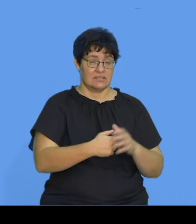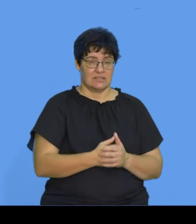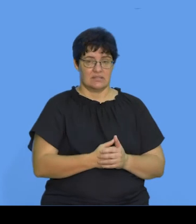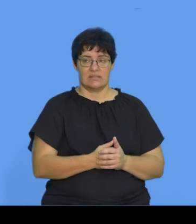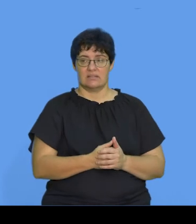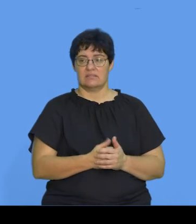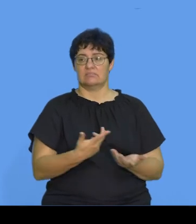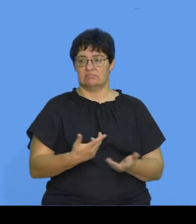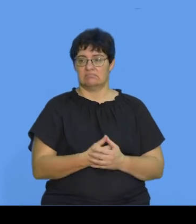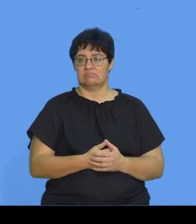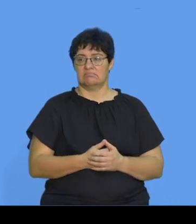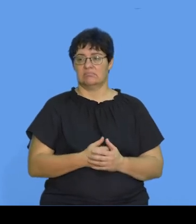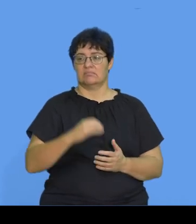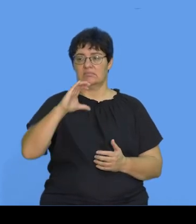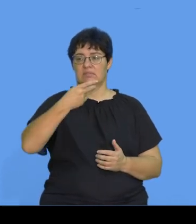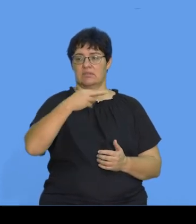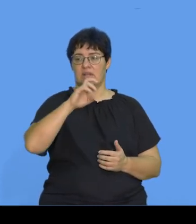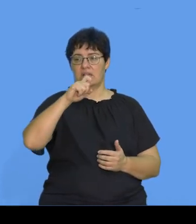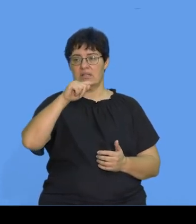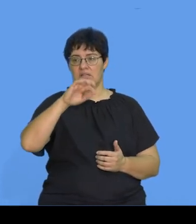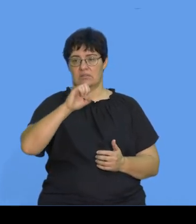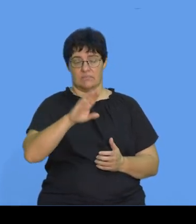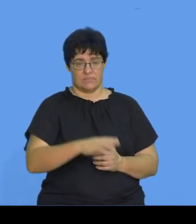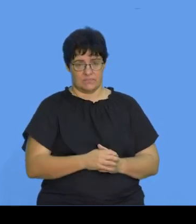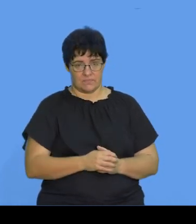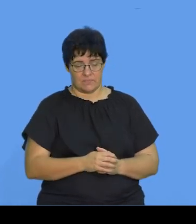and the last one, chitin.